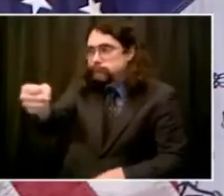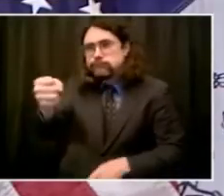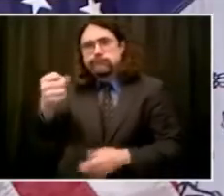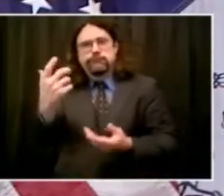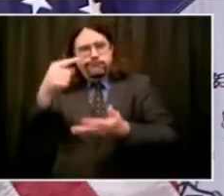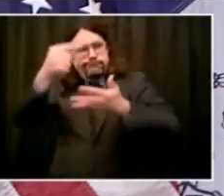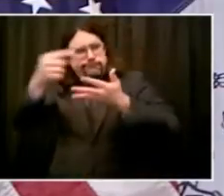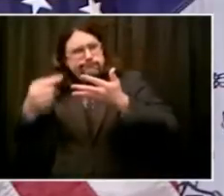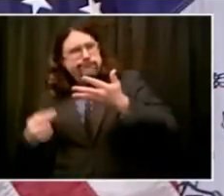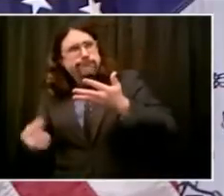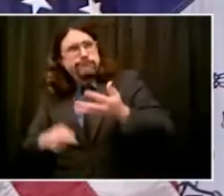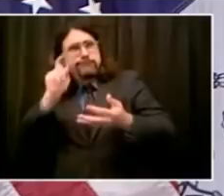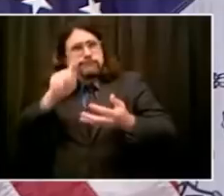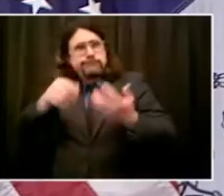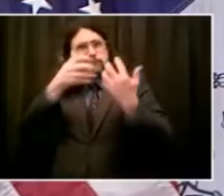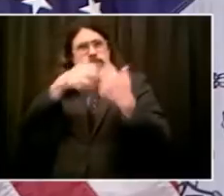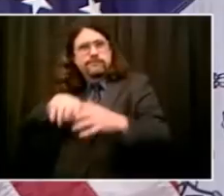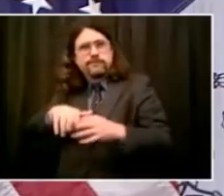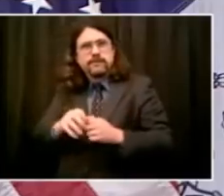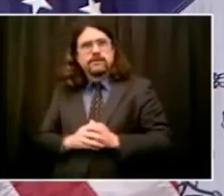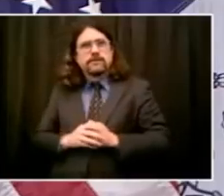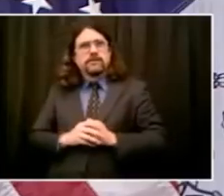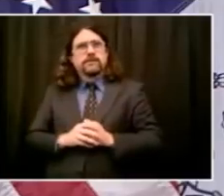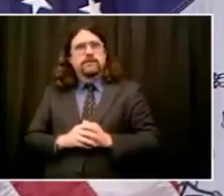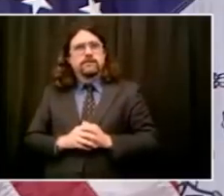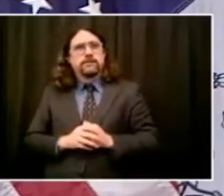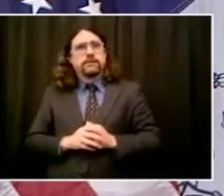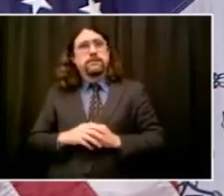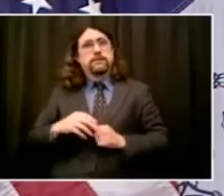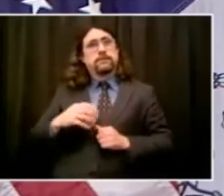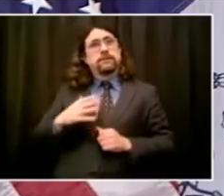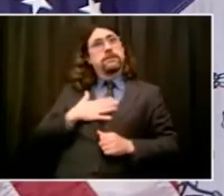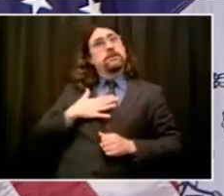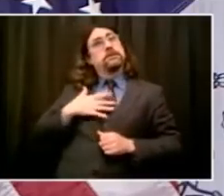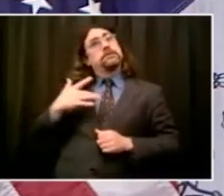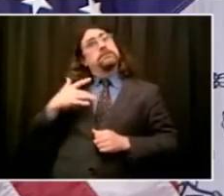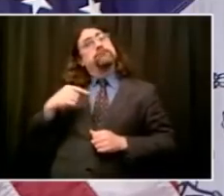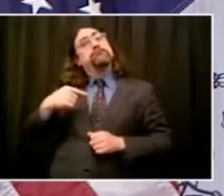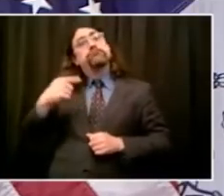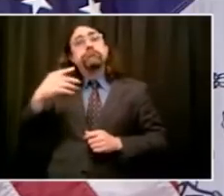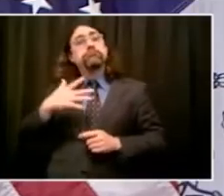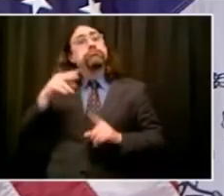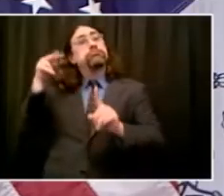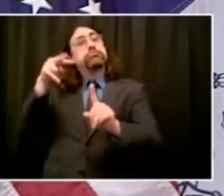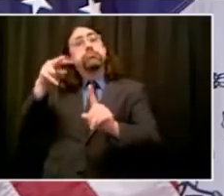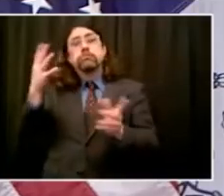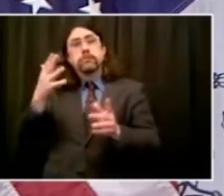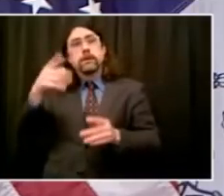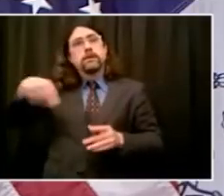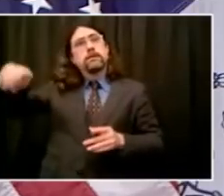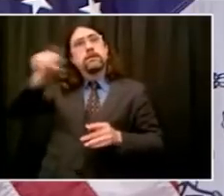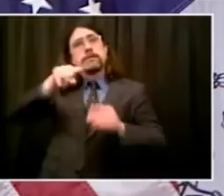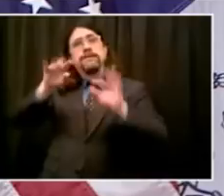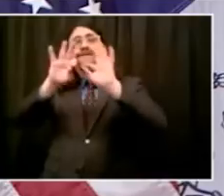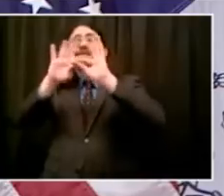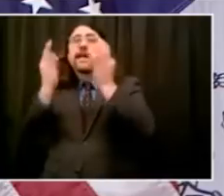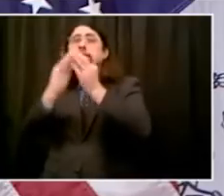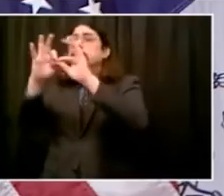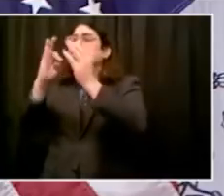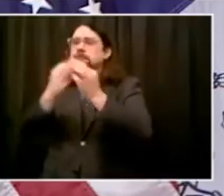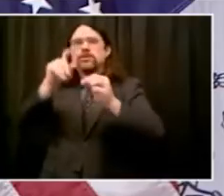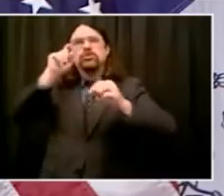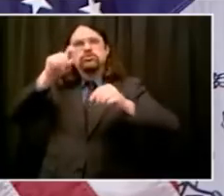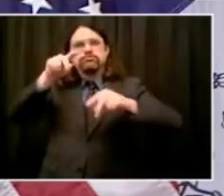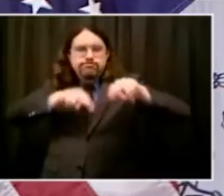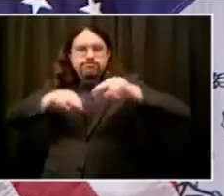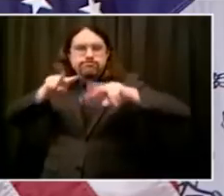want to say about Mitch, and this is something I really honor, that he mentioned living in the same home as his parents